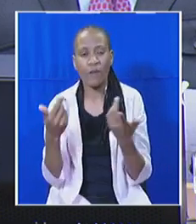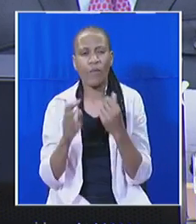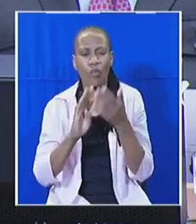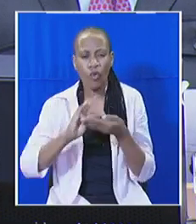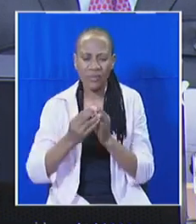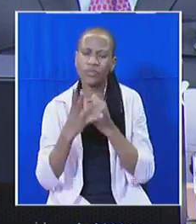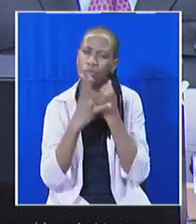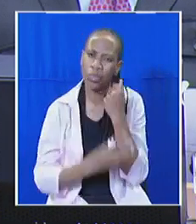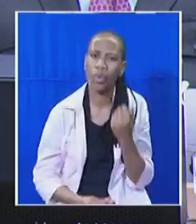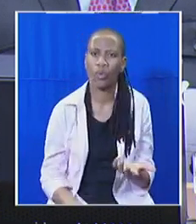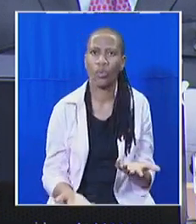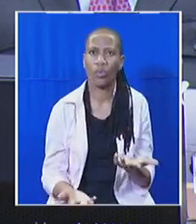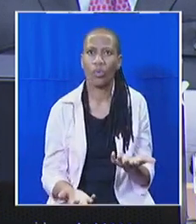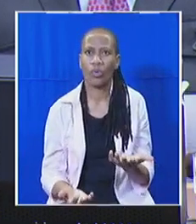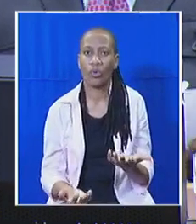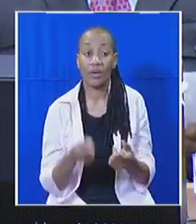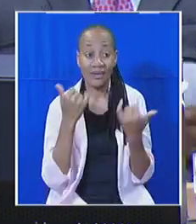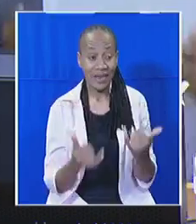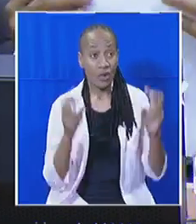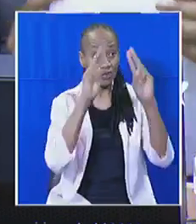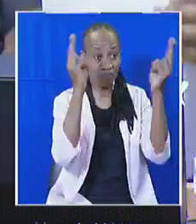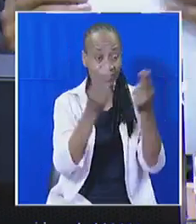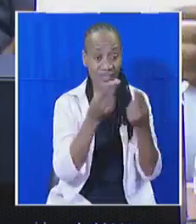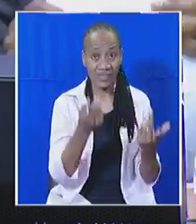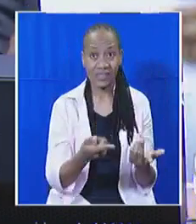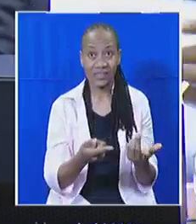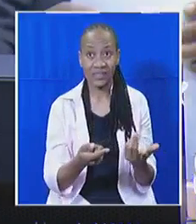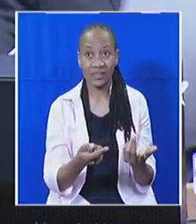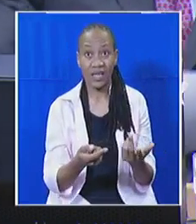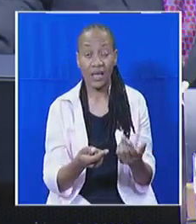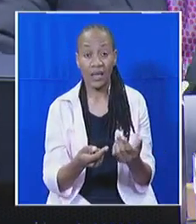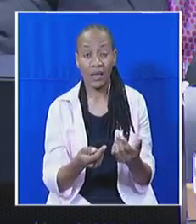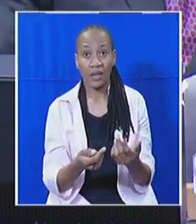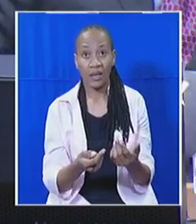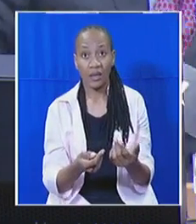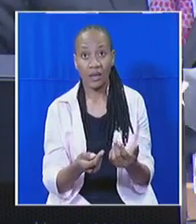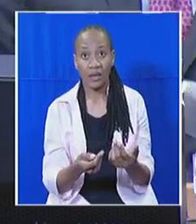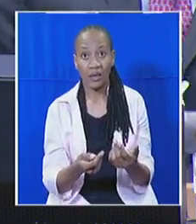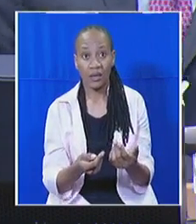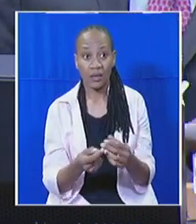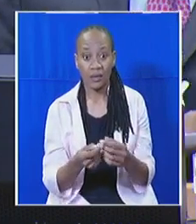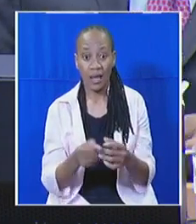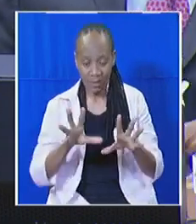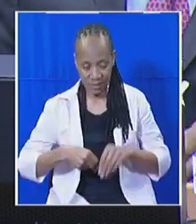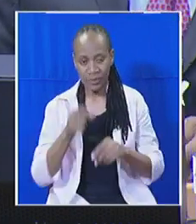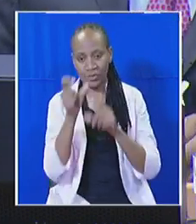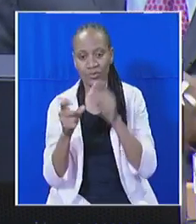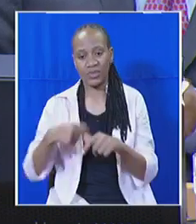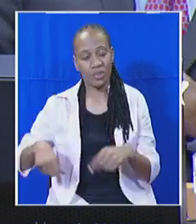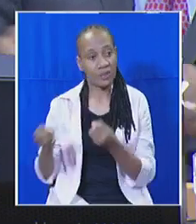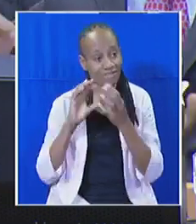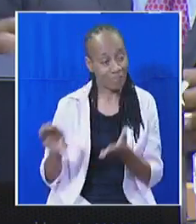communities, which in terms of the scores in the universities, they will never have been admitted. And we gave them money for that. We gave them 8